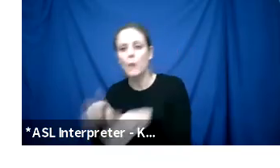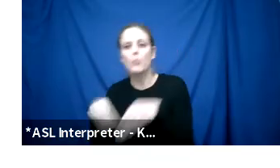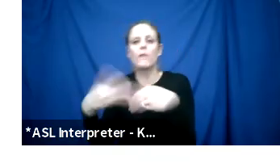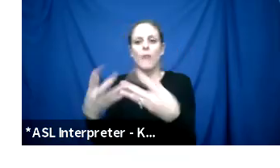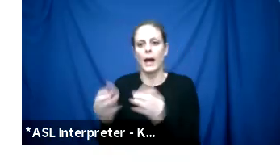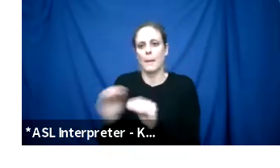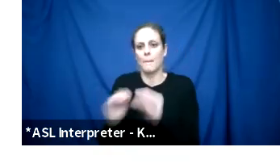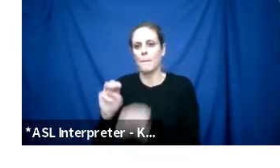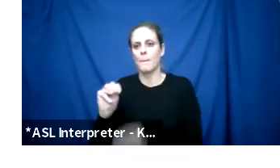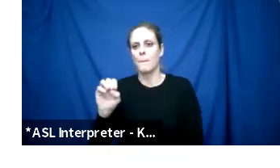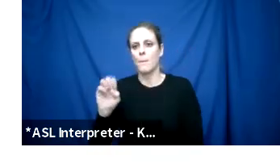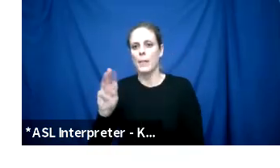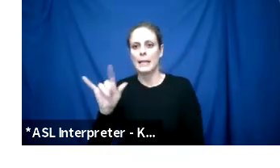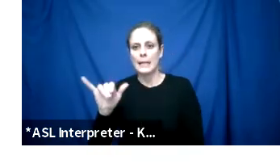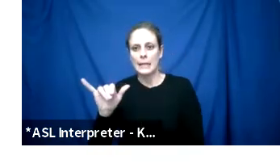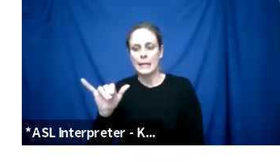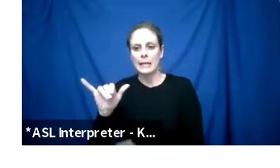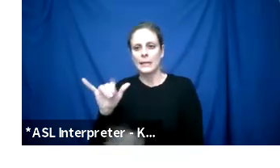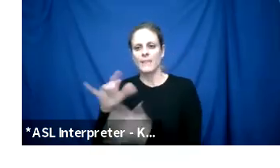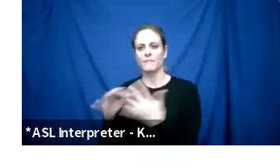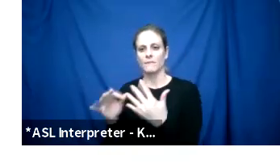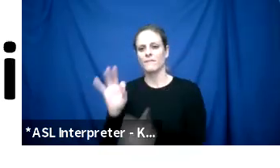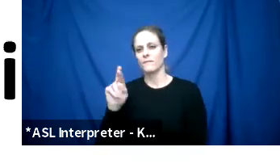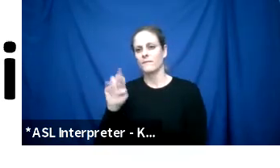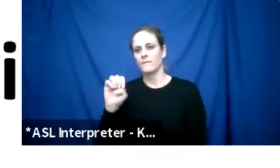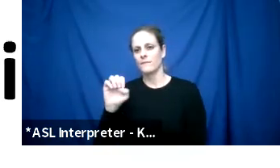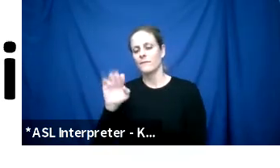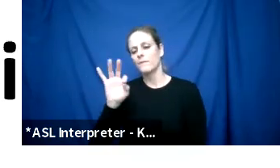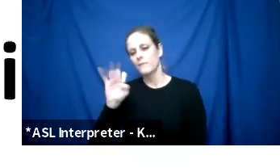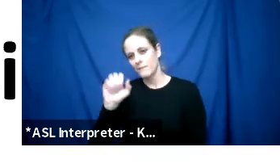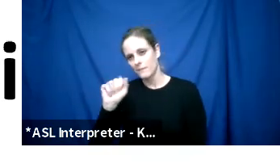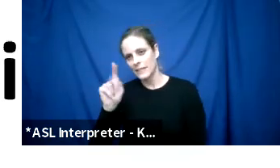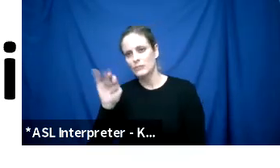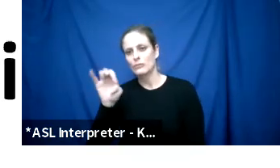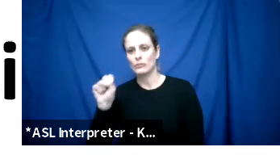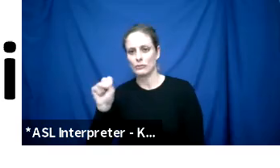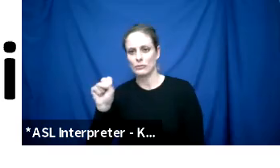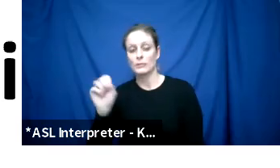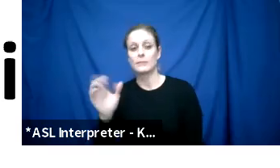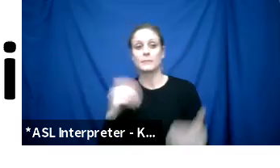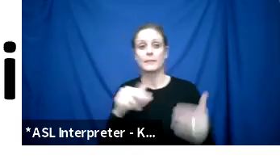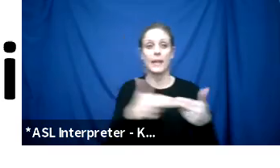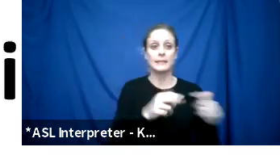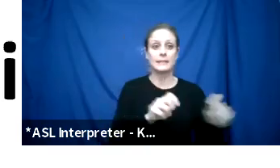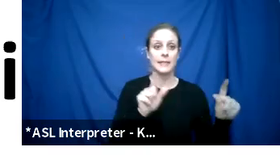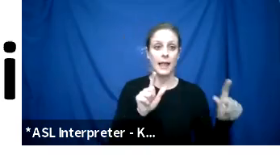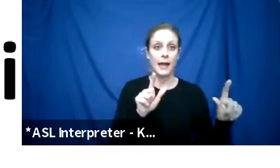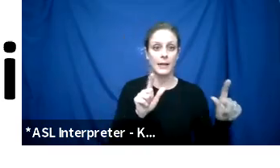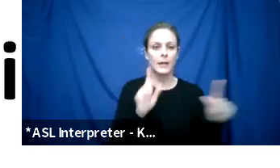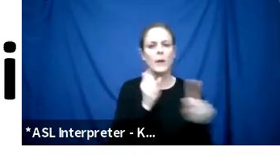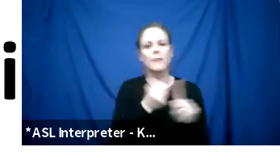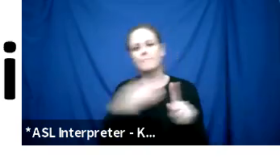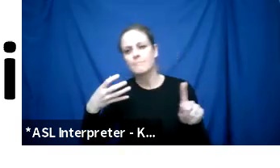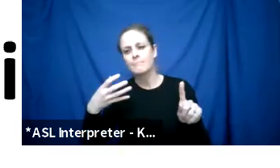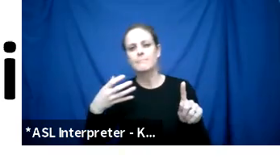features. Okay, so let's move on to the next slide, slide number 13, and talk a little bit about